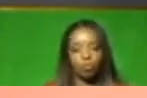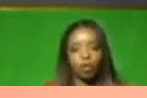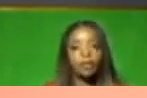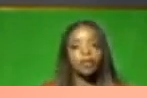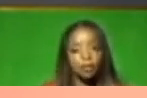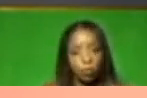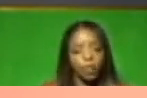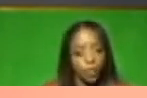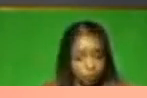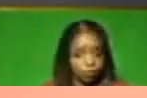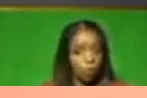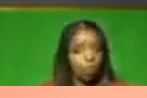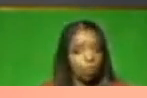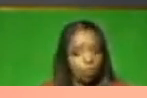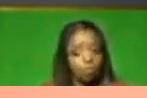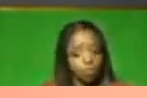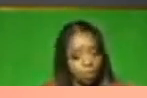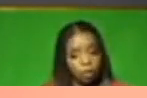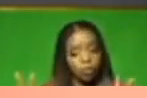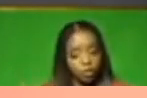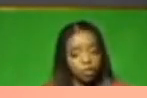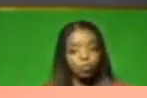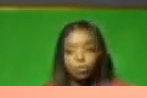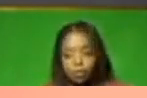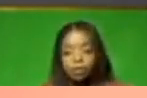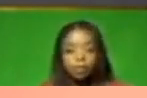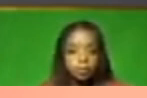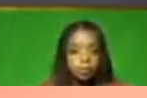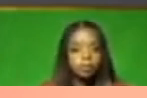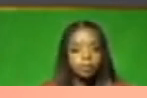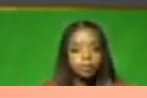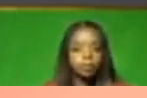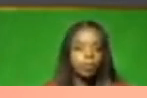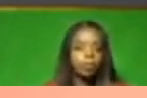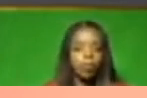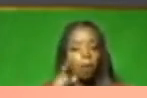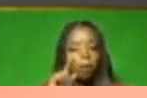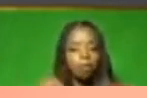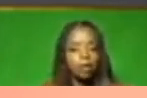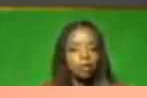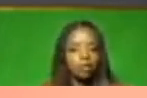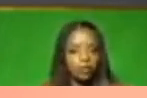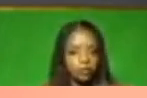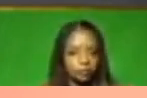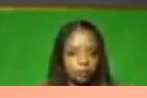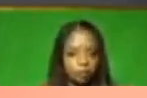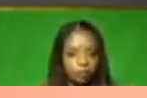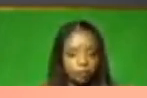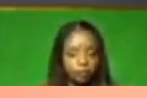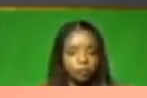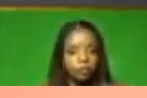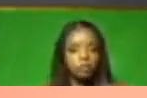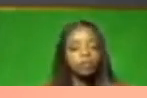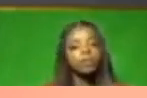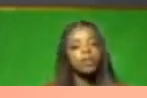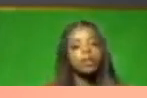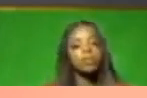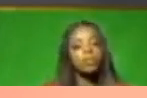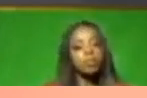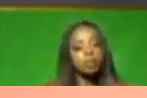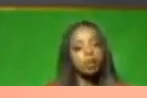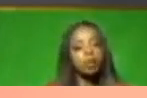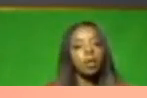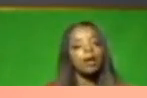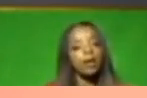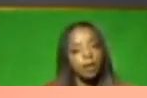on many of the issues that are raised. The Deputy President plays a leading role in